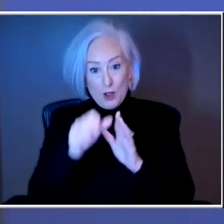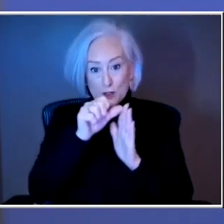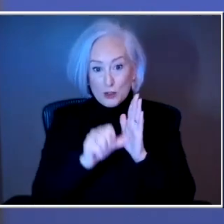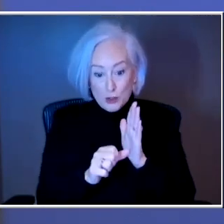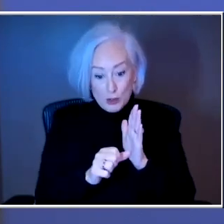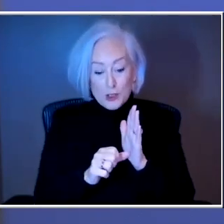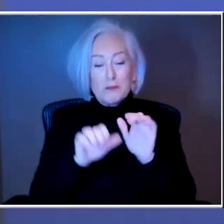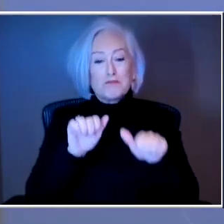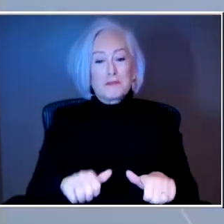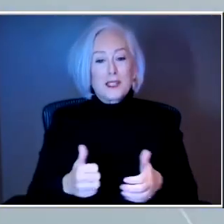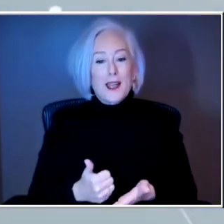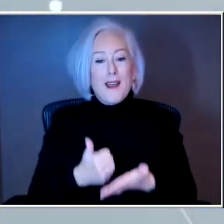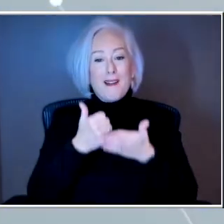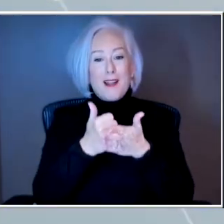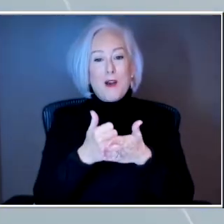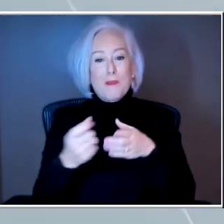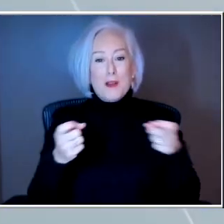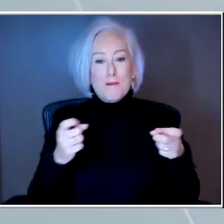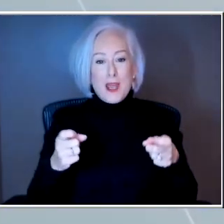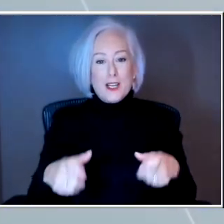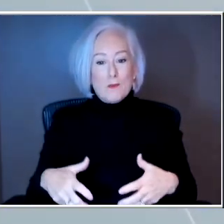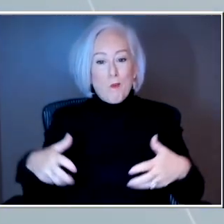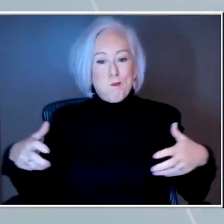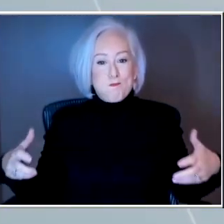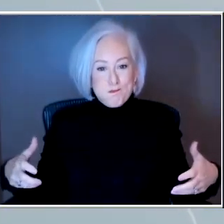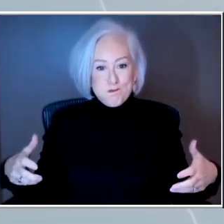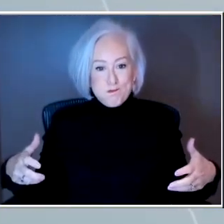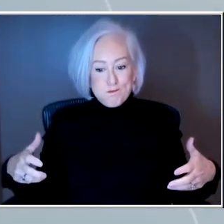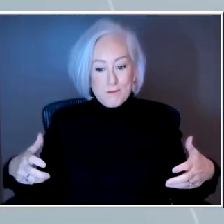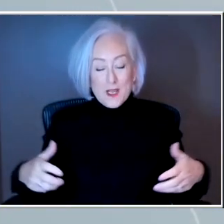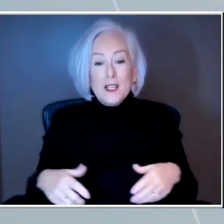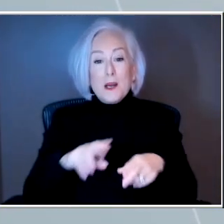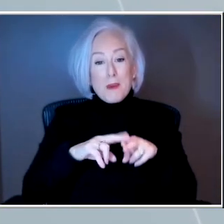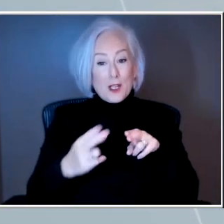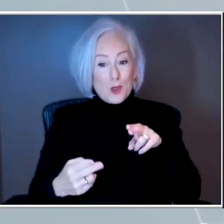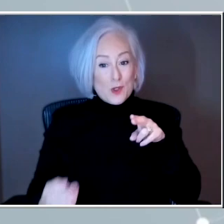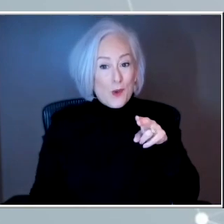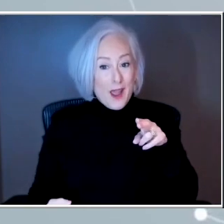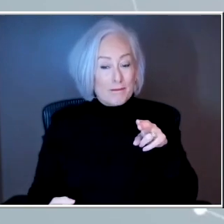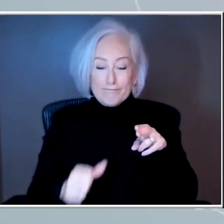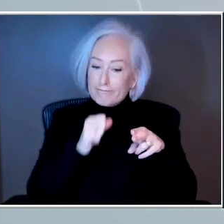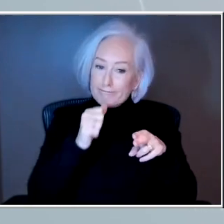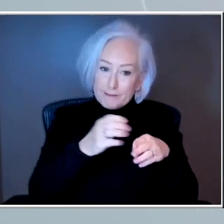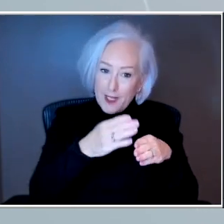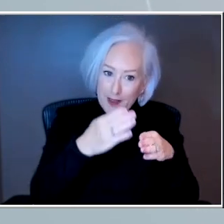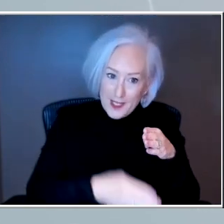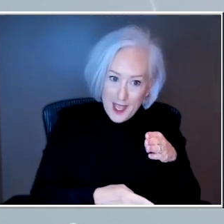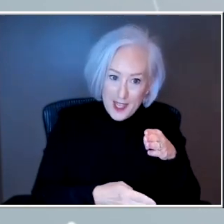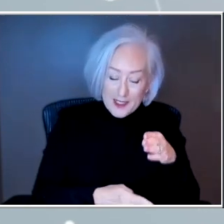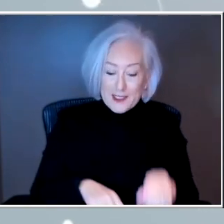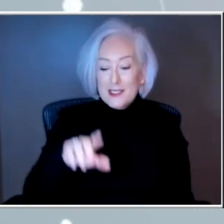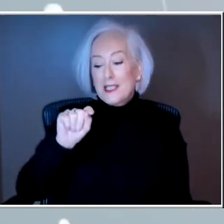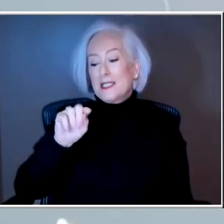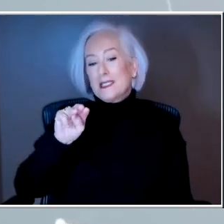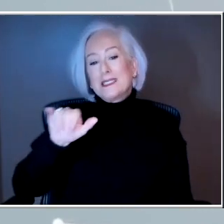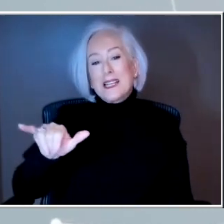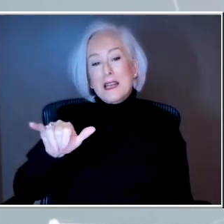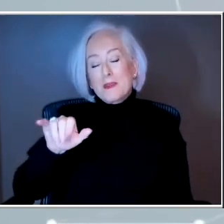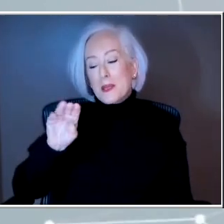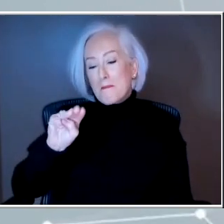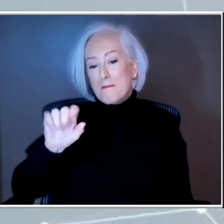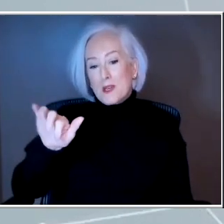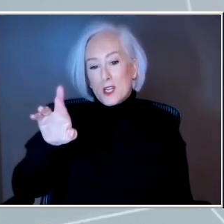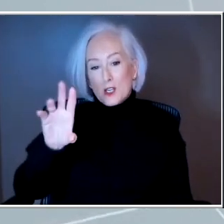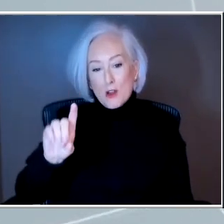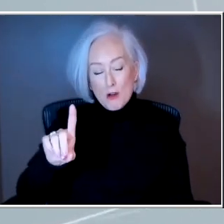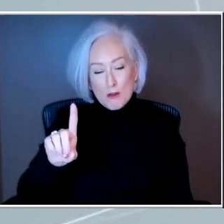not a finish line. Case in point, Tammy Menard. She lost 150 pounds after bariatric surgery. But that